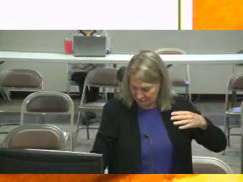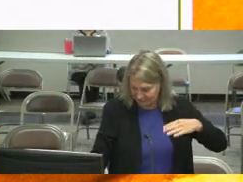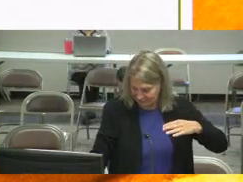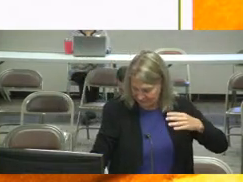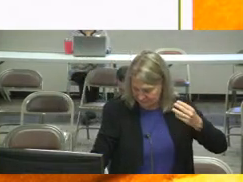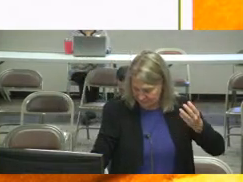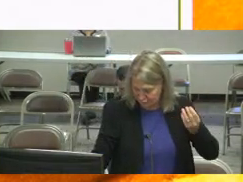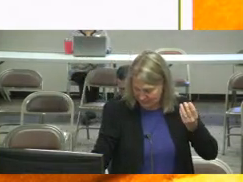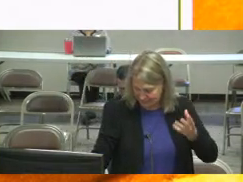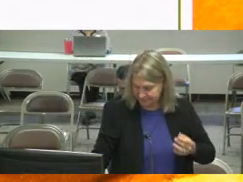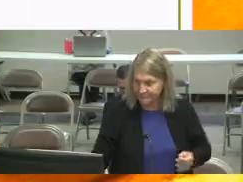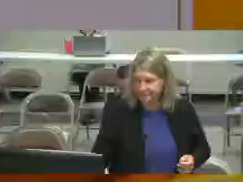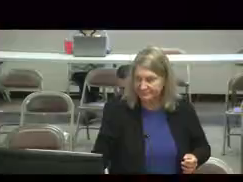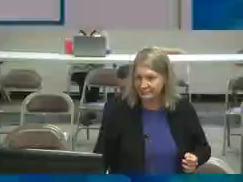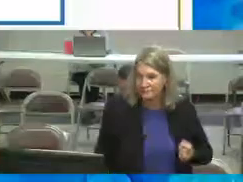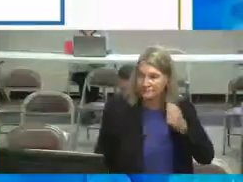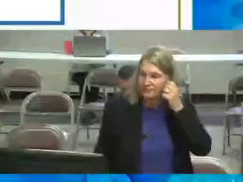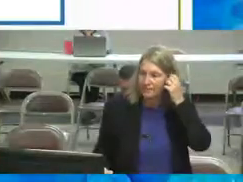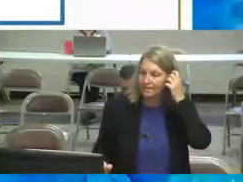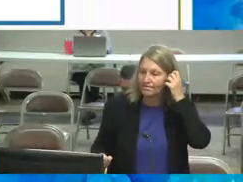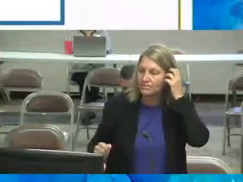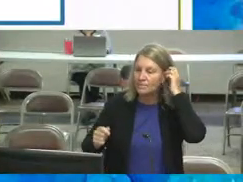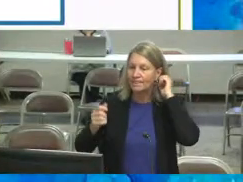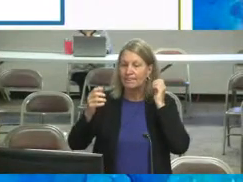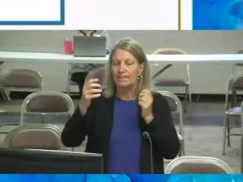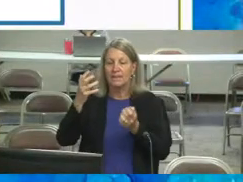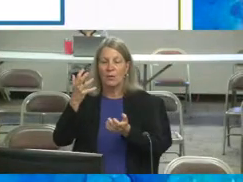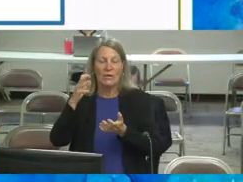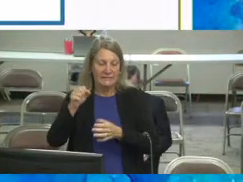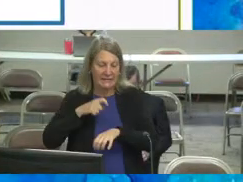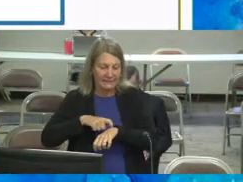uh 100 level this spring